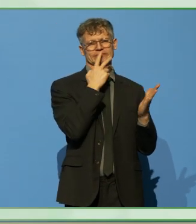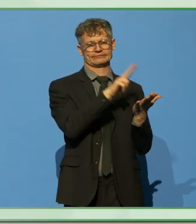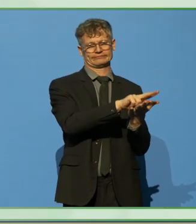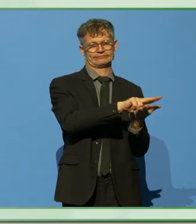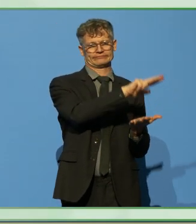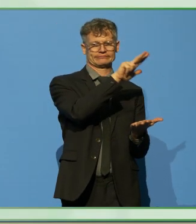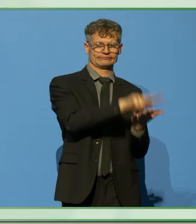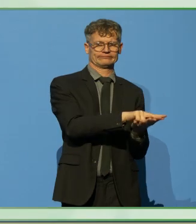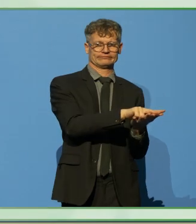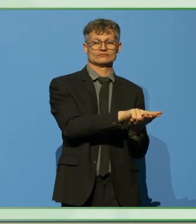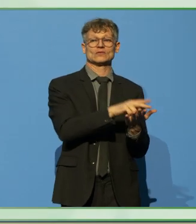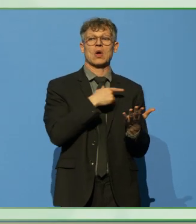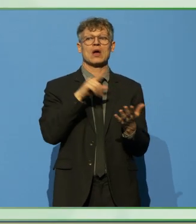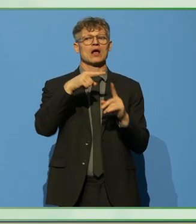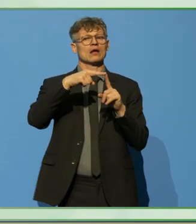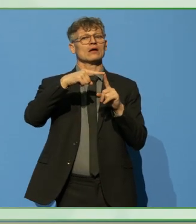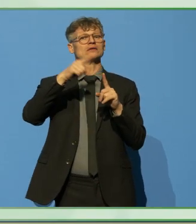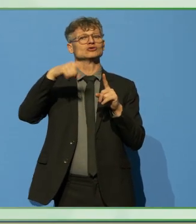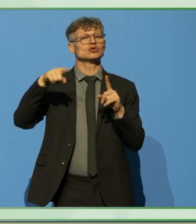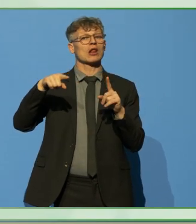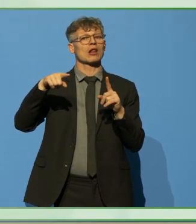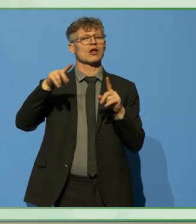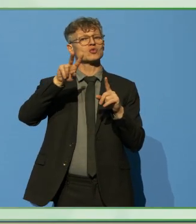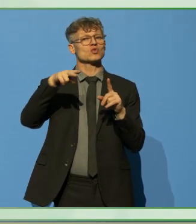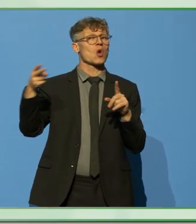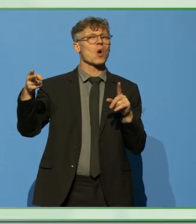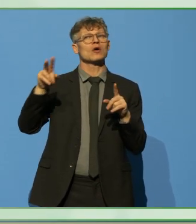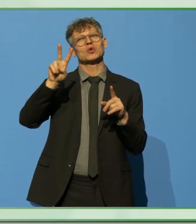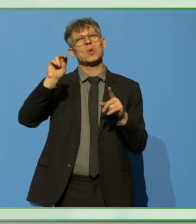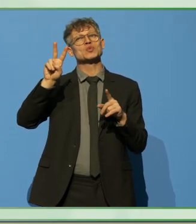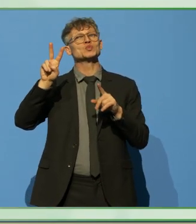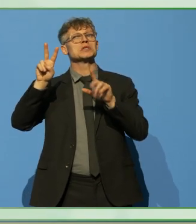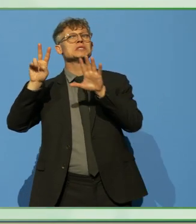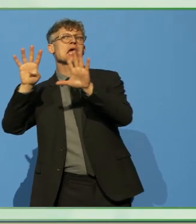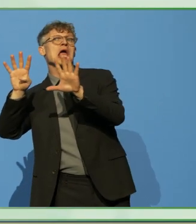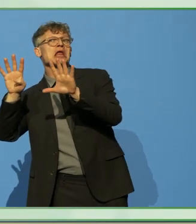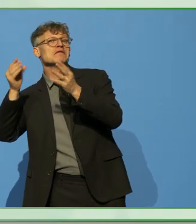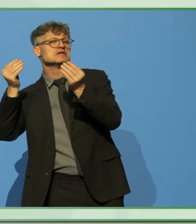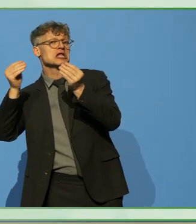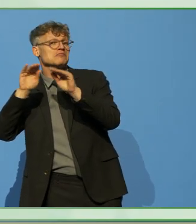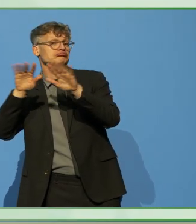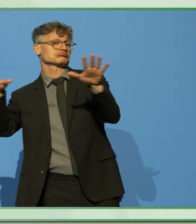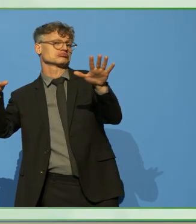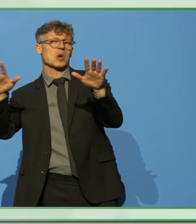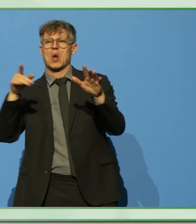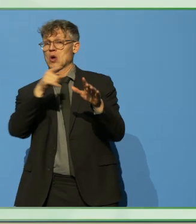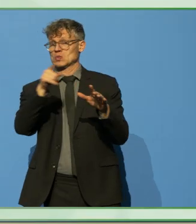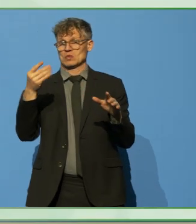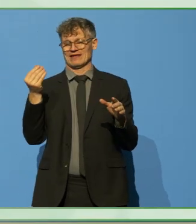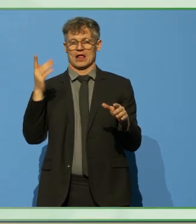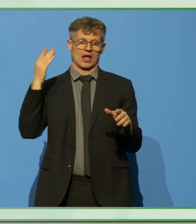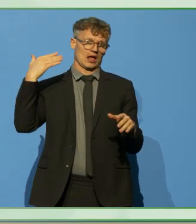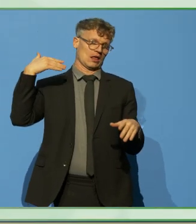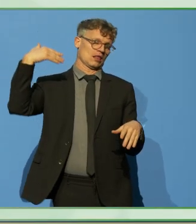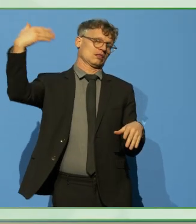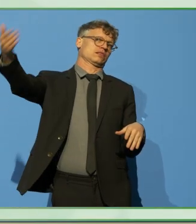mid-2029. So that sounds very far away, but I can tell you, if you want to realize everything before that, that is quite a bit. But